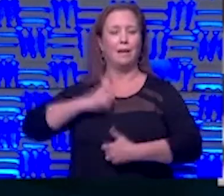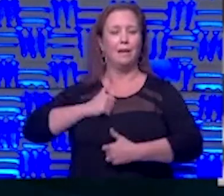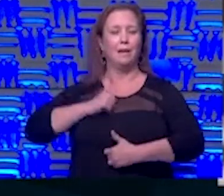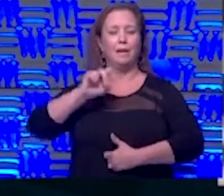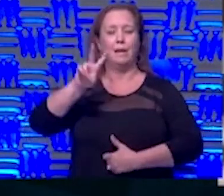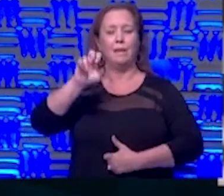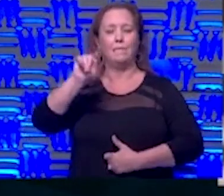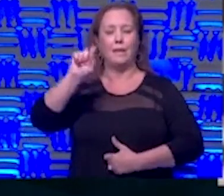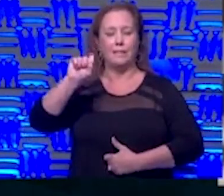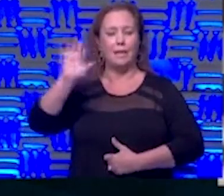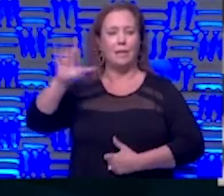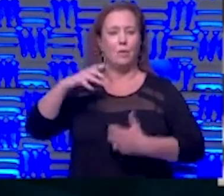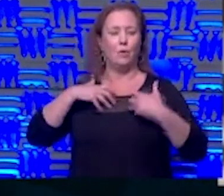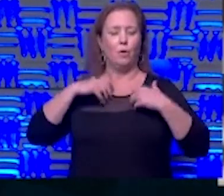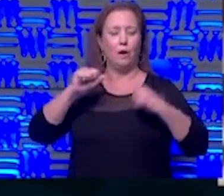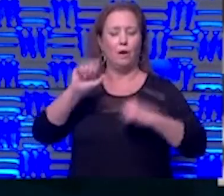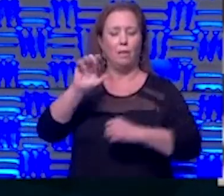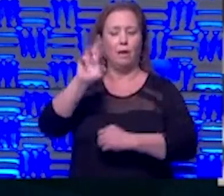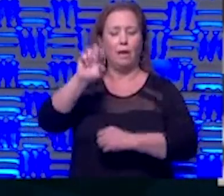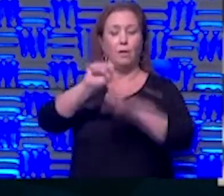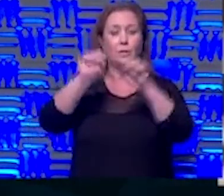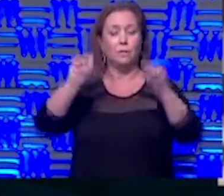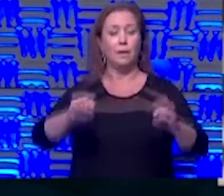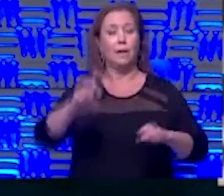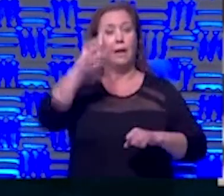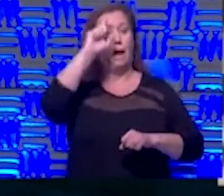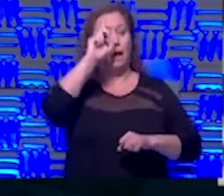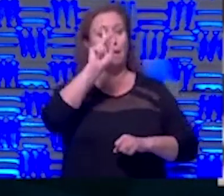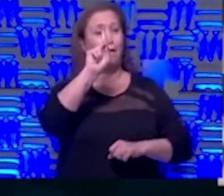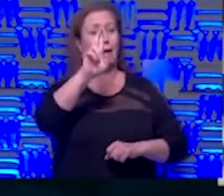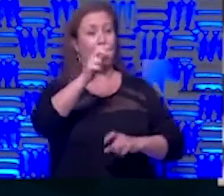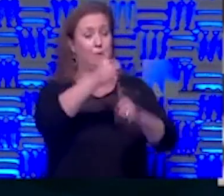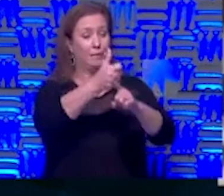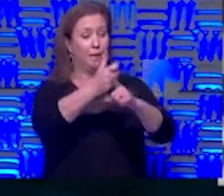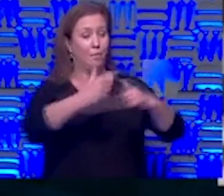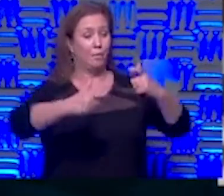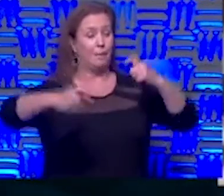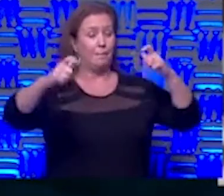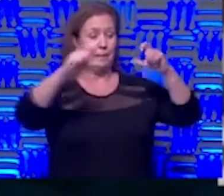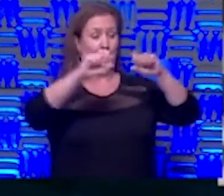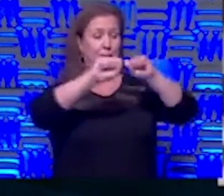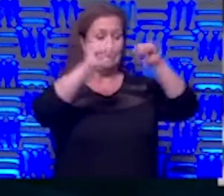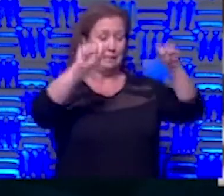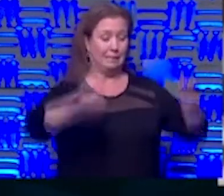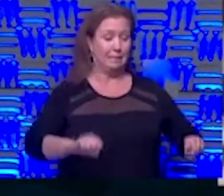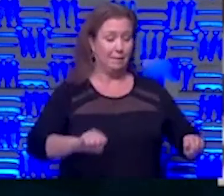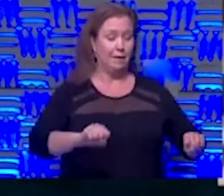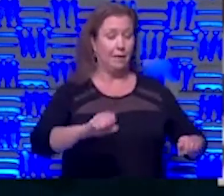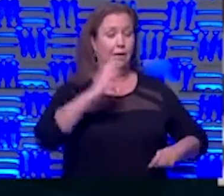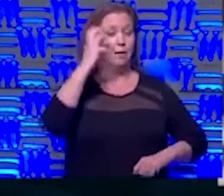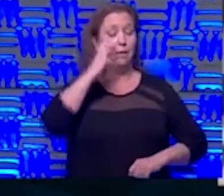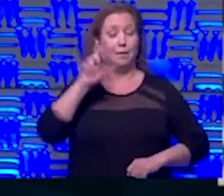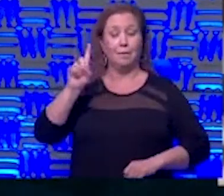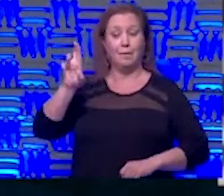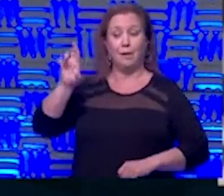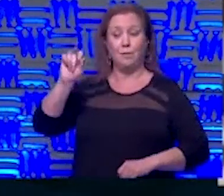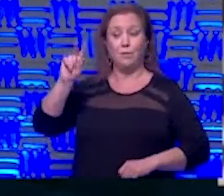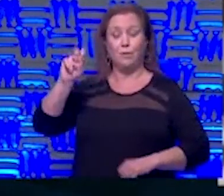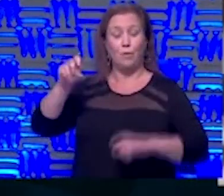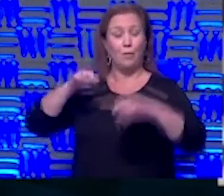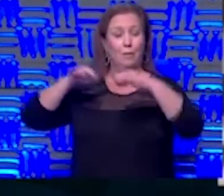Veterans Affairs and their healthcare system. I thought KU was a big healthcare system, Dr. Stites. What Dr. Stone